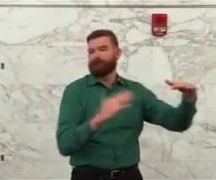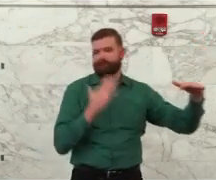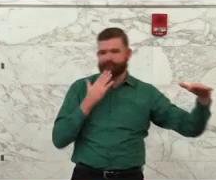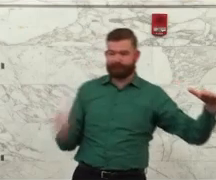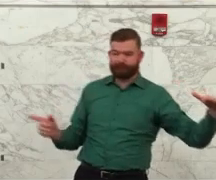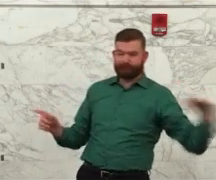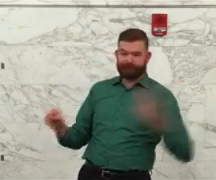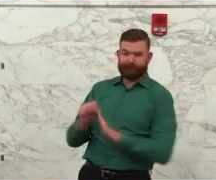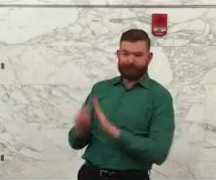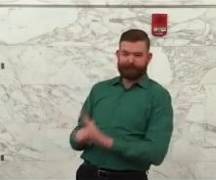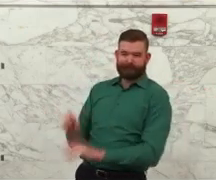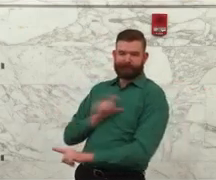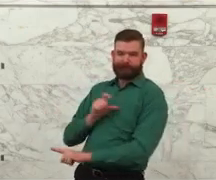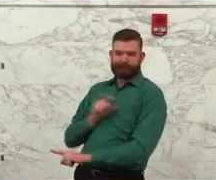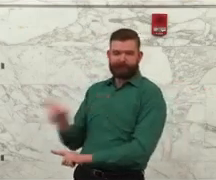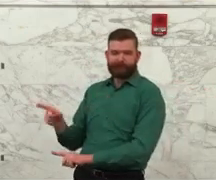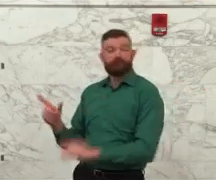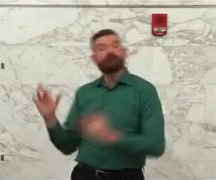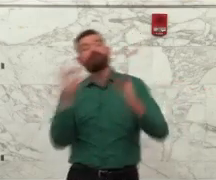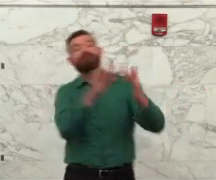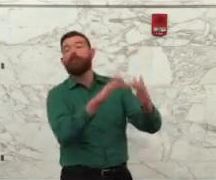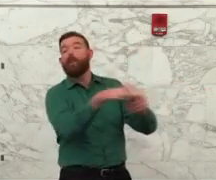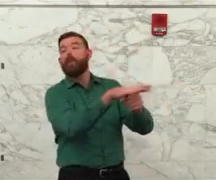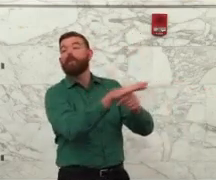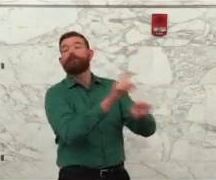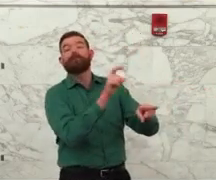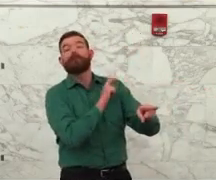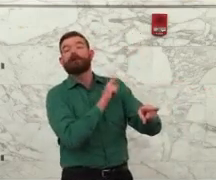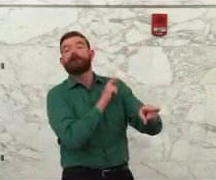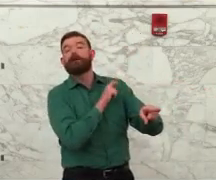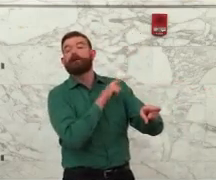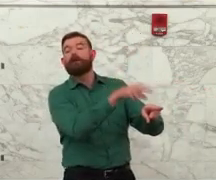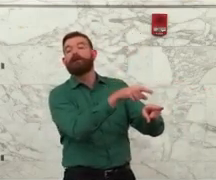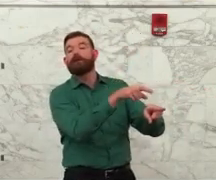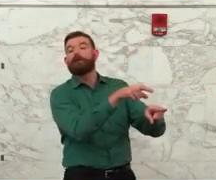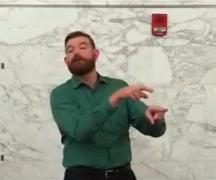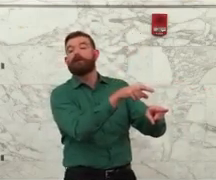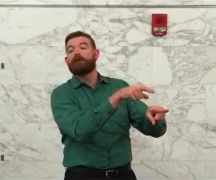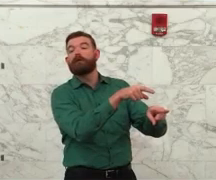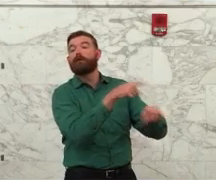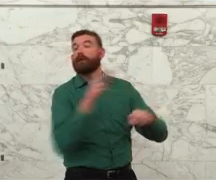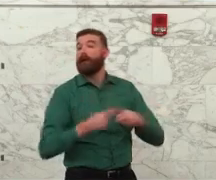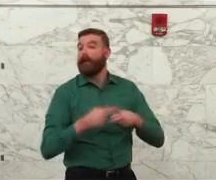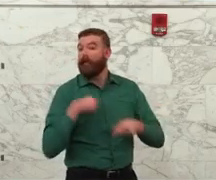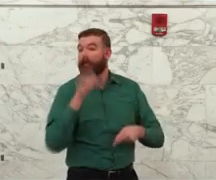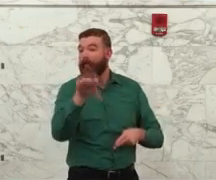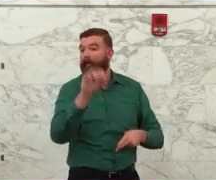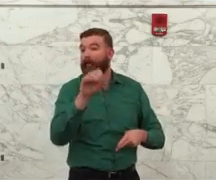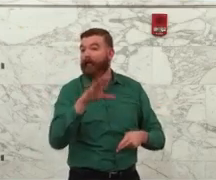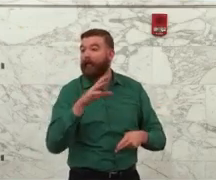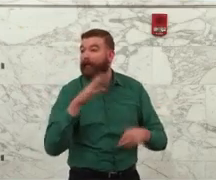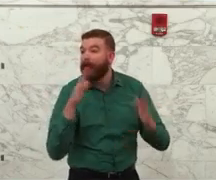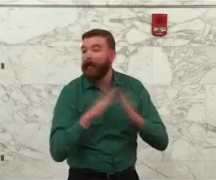local police in that community rather. I'll leave the community nameless. The police went